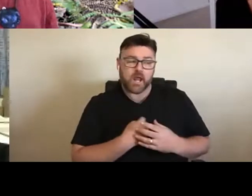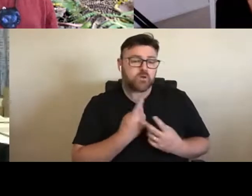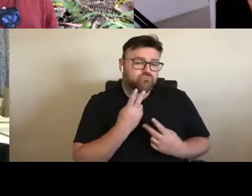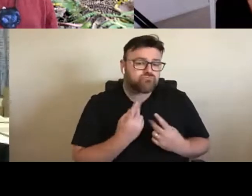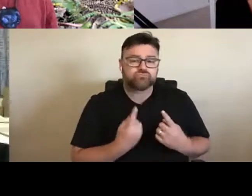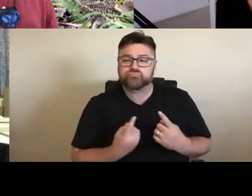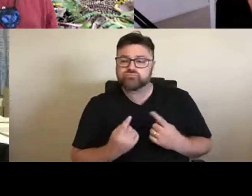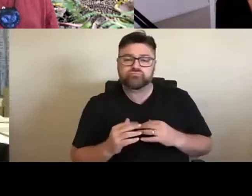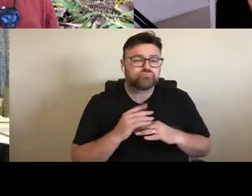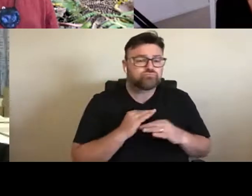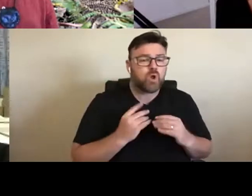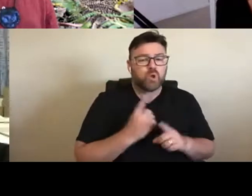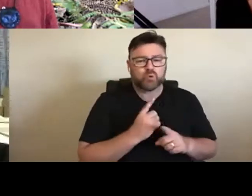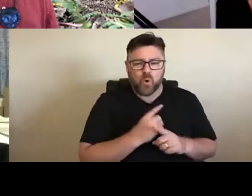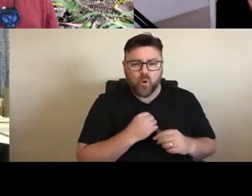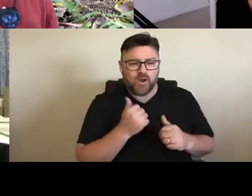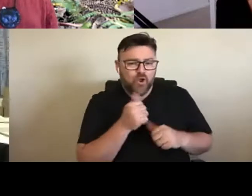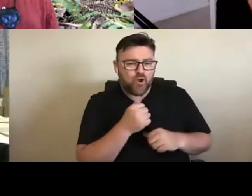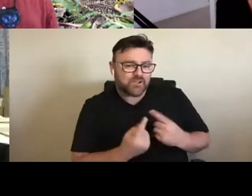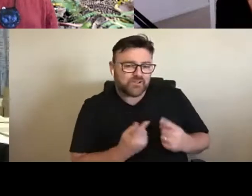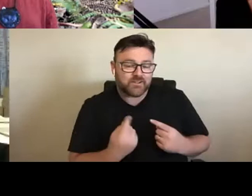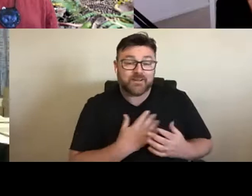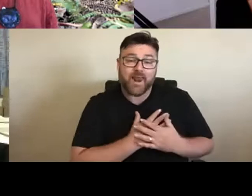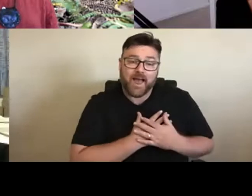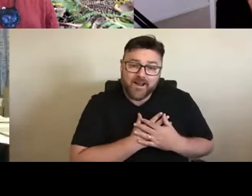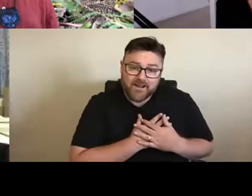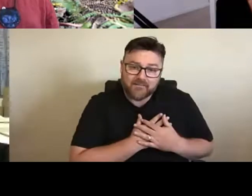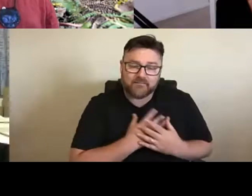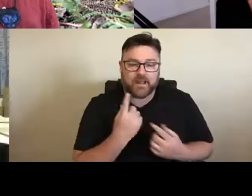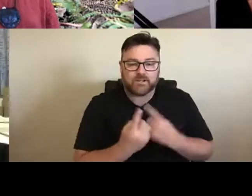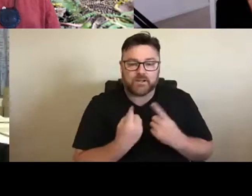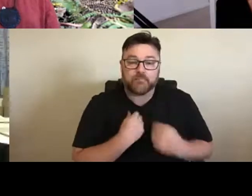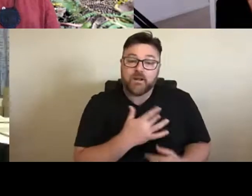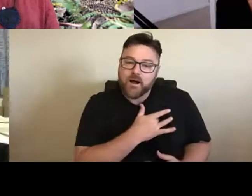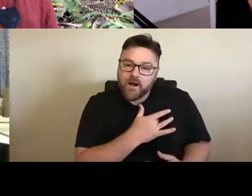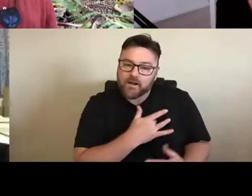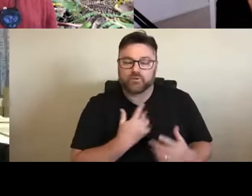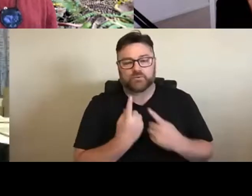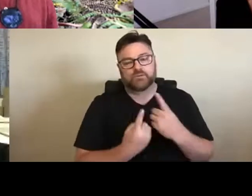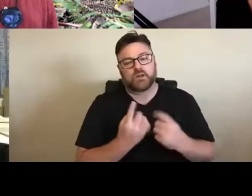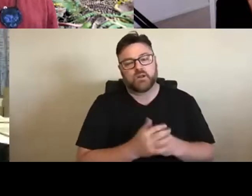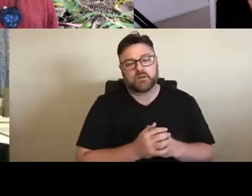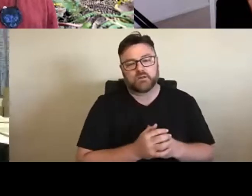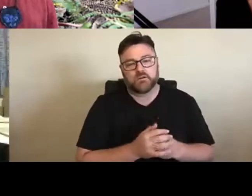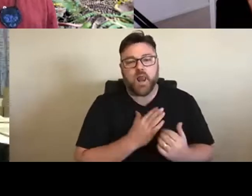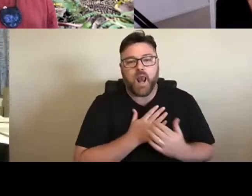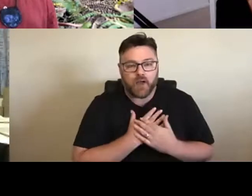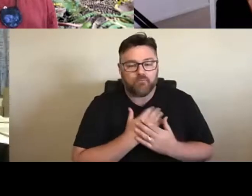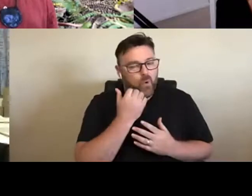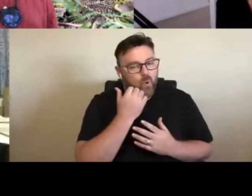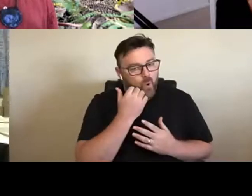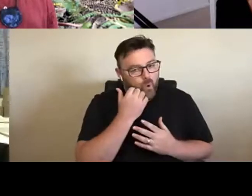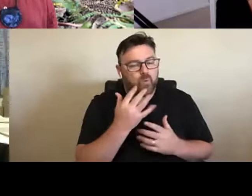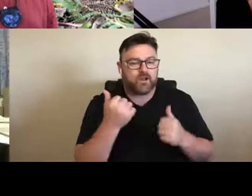other and resonate with each other, but we have to love and be kind to each other, because love will always find a way.